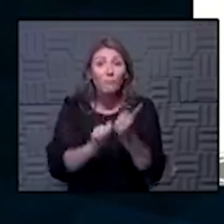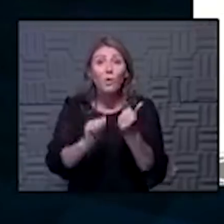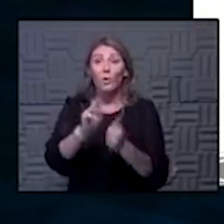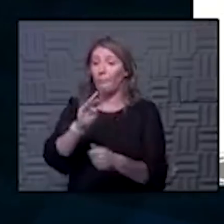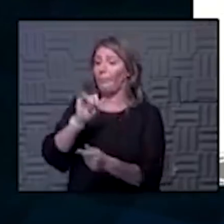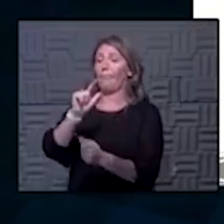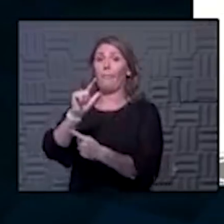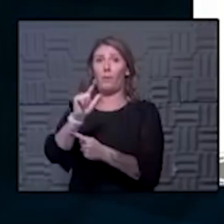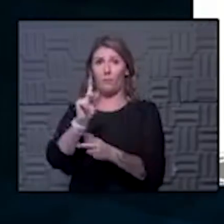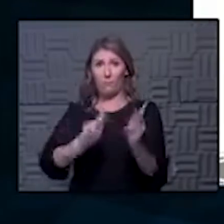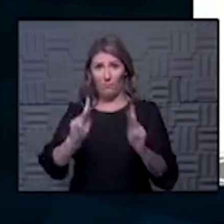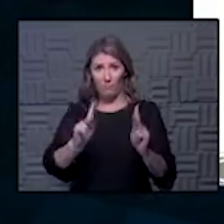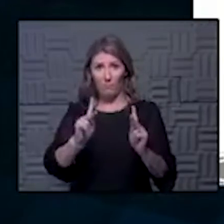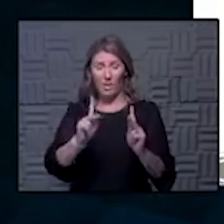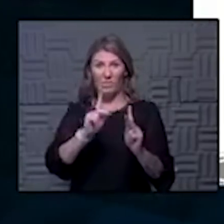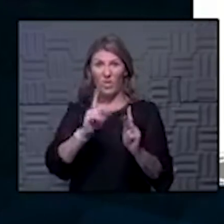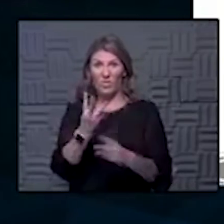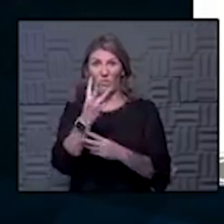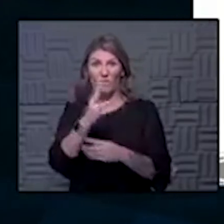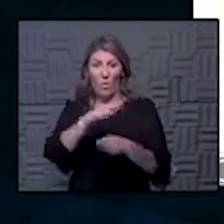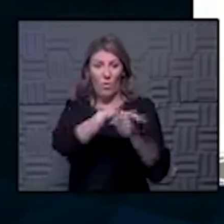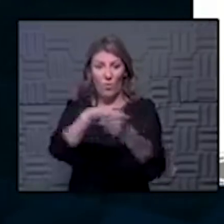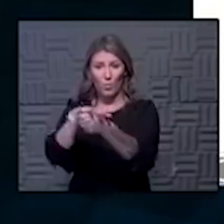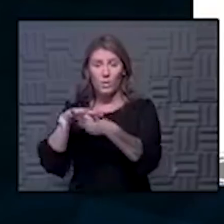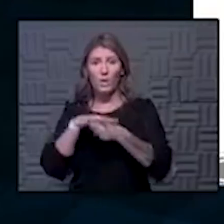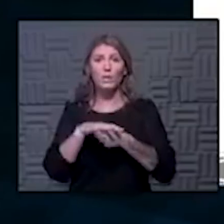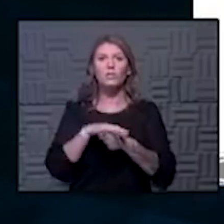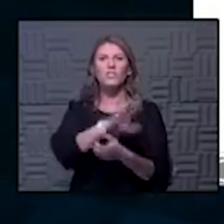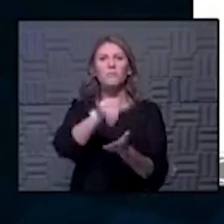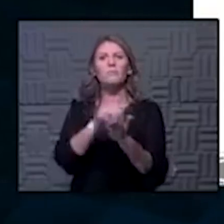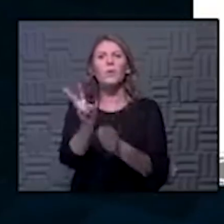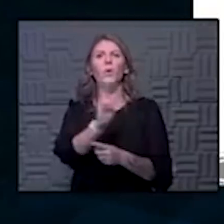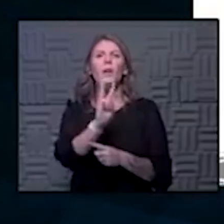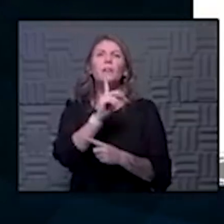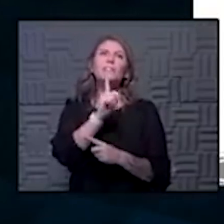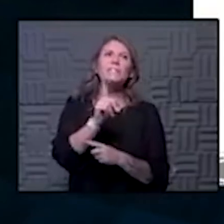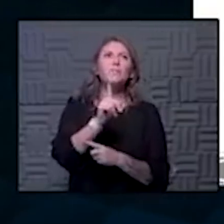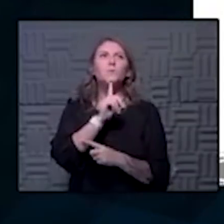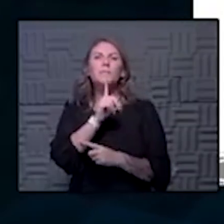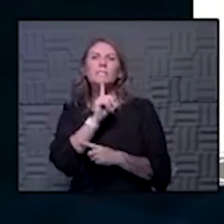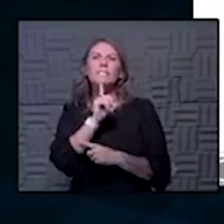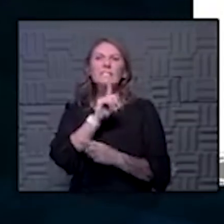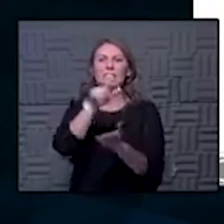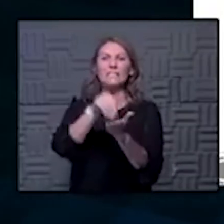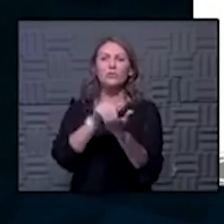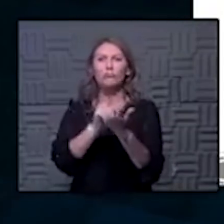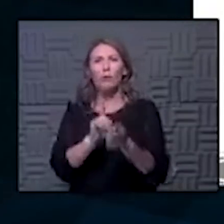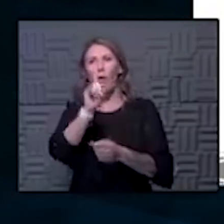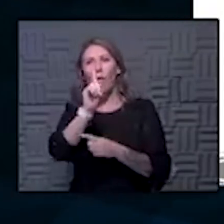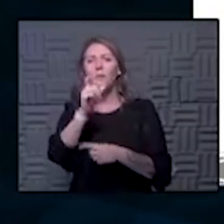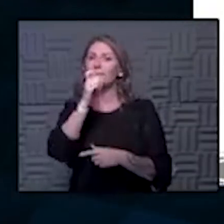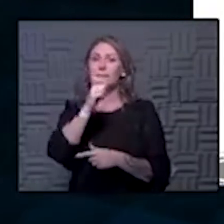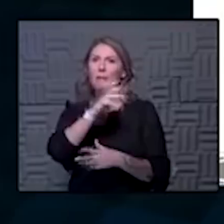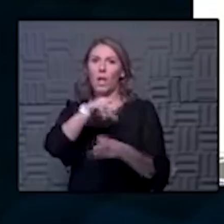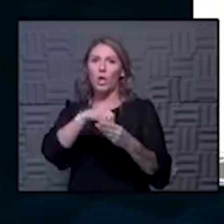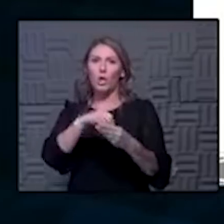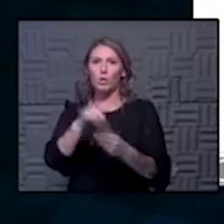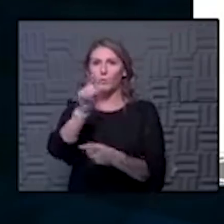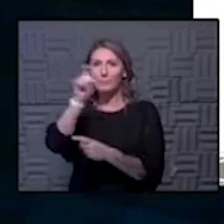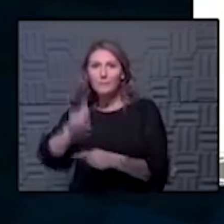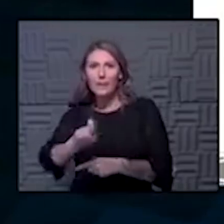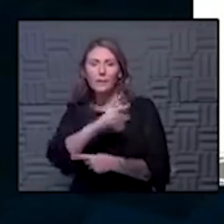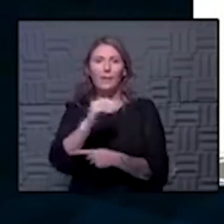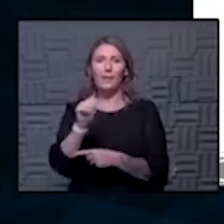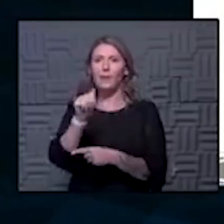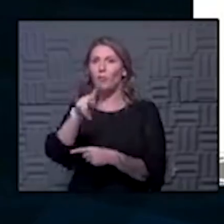people in the 4 census regions. And the Midwest is sort of the central and upper Midwest. It doesn't include, say, Texas and Arkansas, because I know we've had